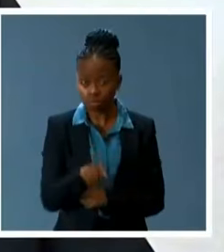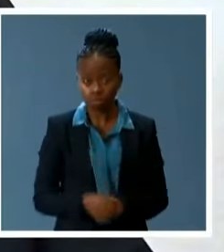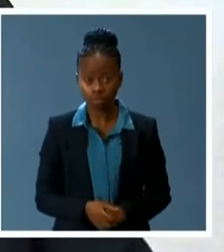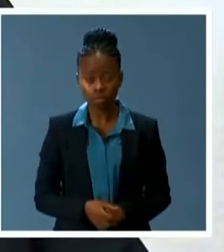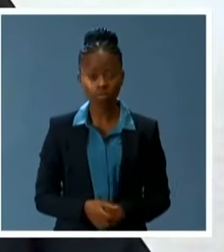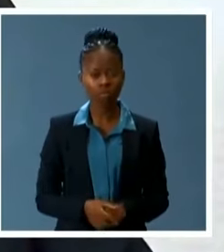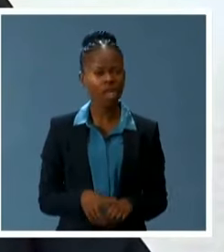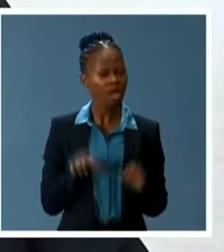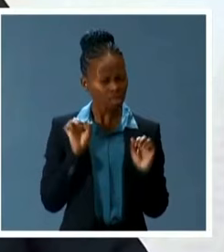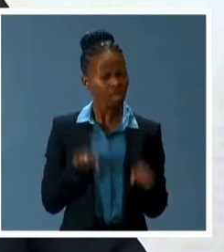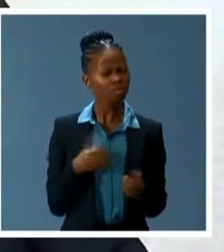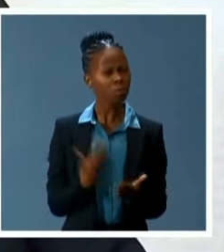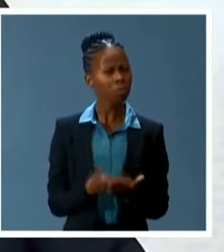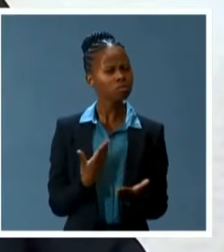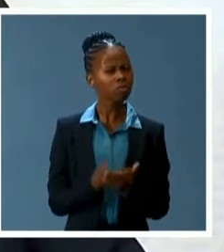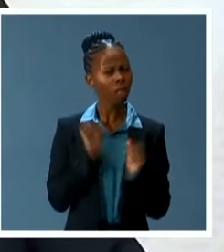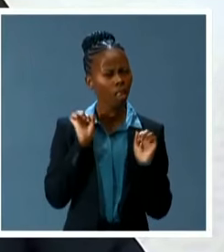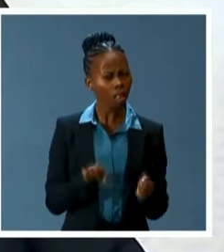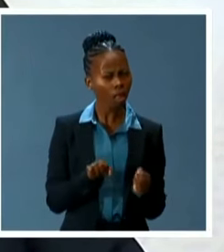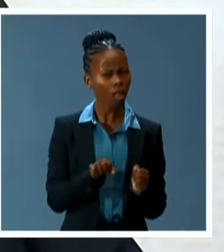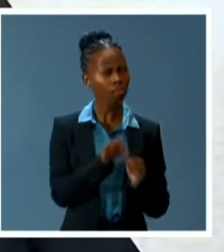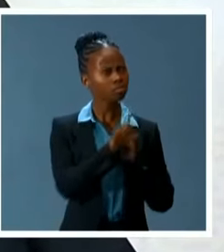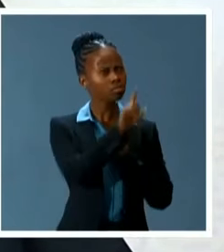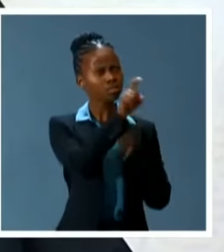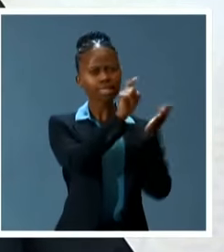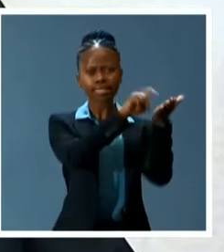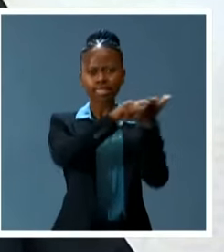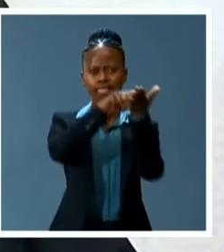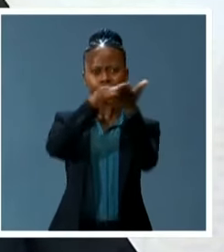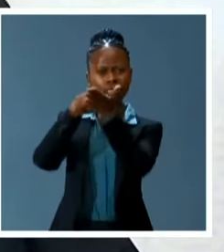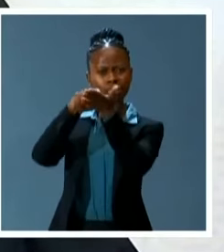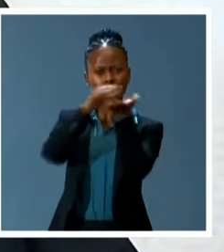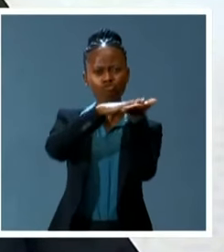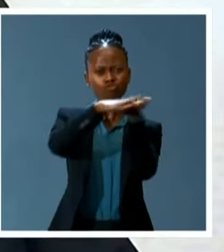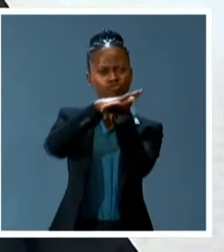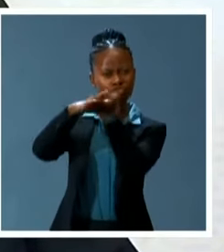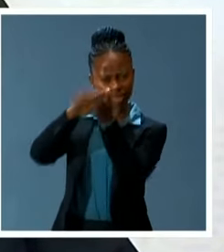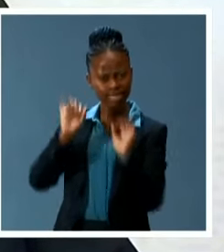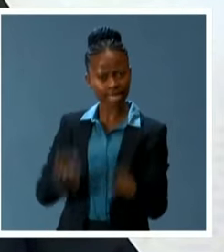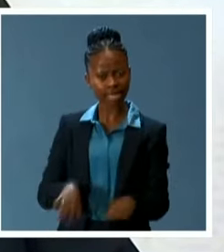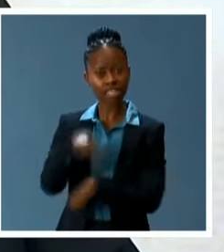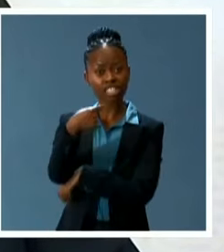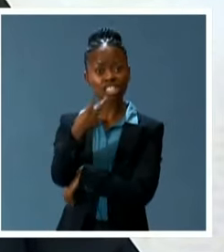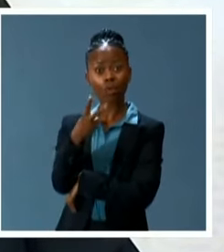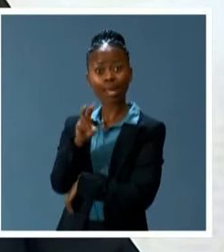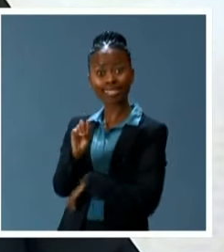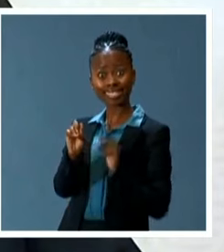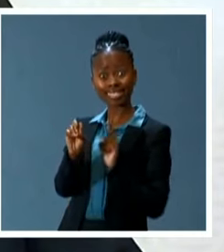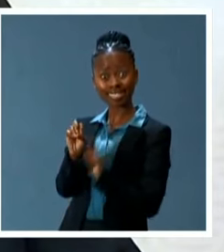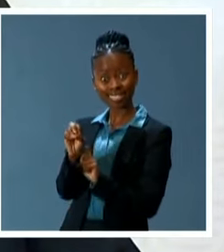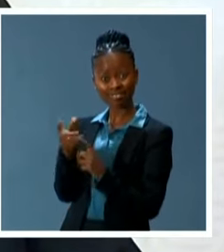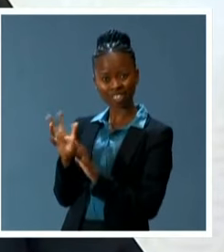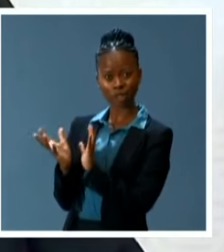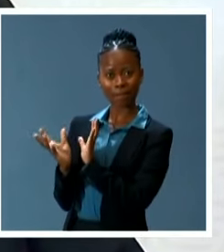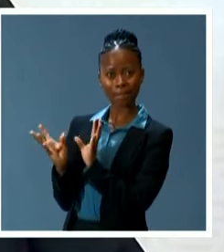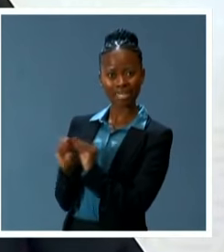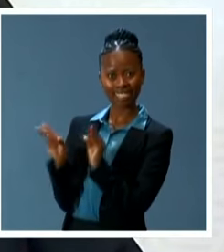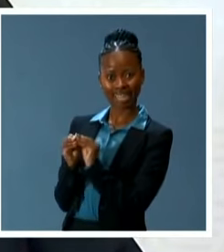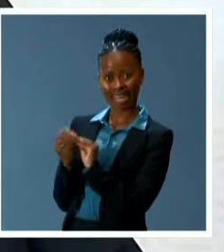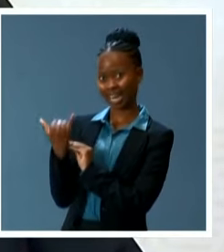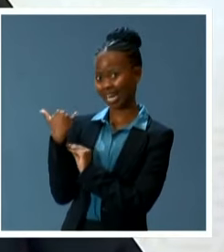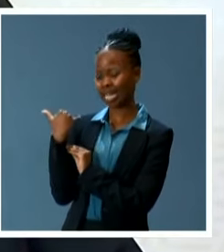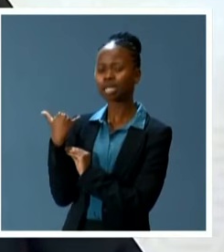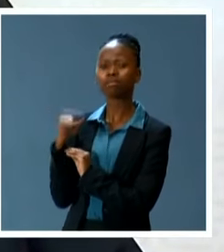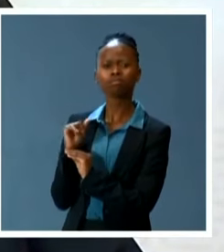Well, they are possible and necessary. The G20 recognized in its meeting, in its summit,